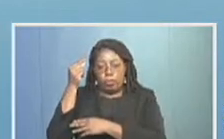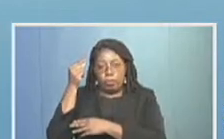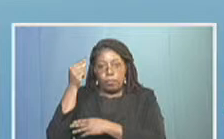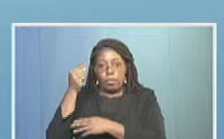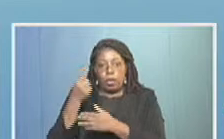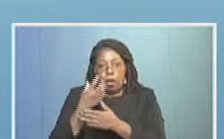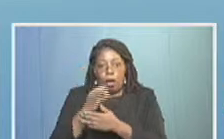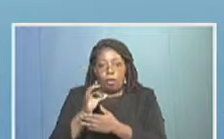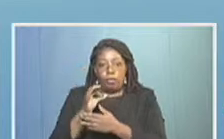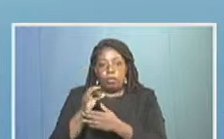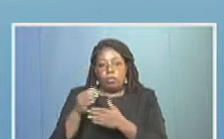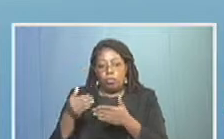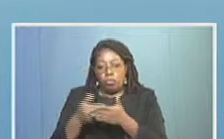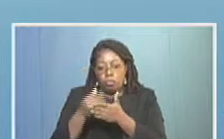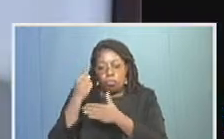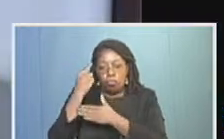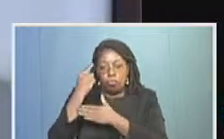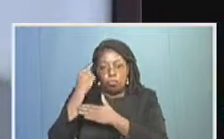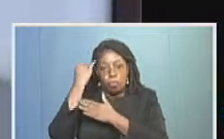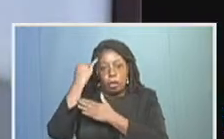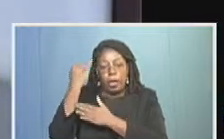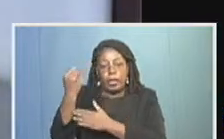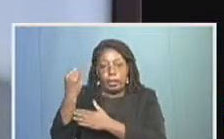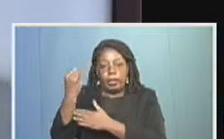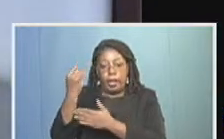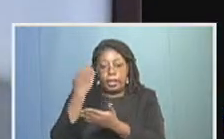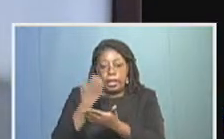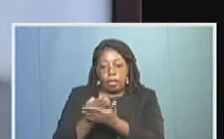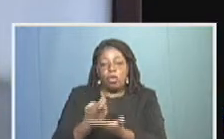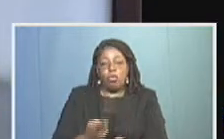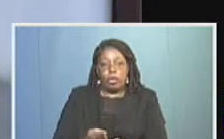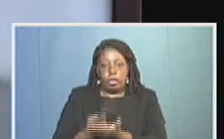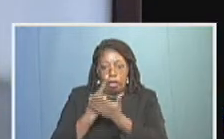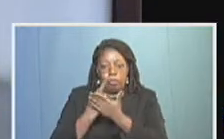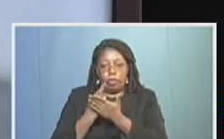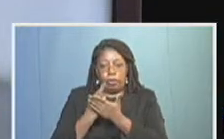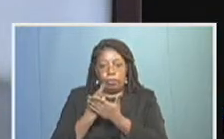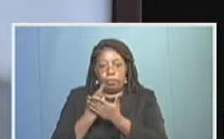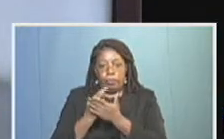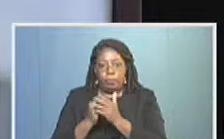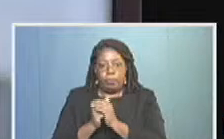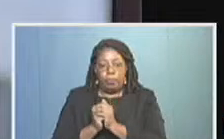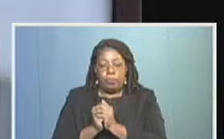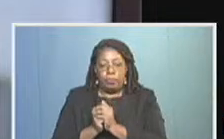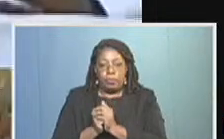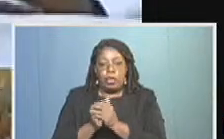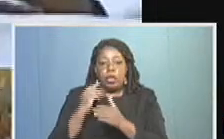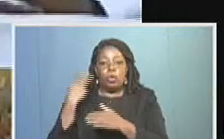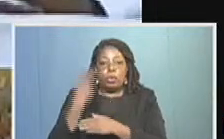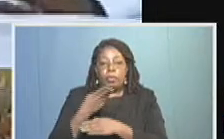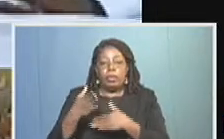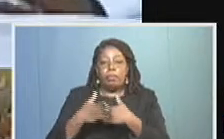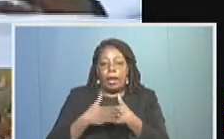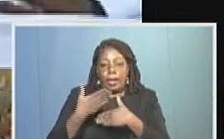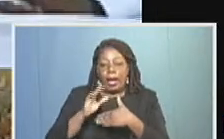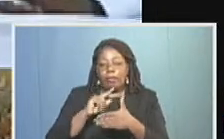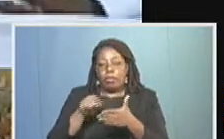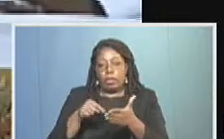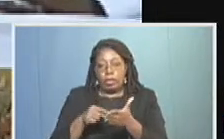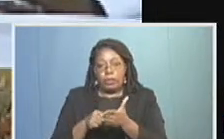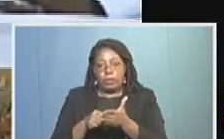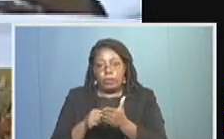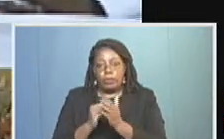of the country's economic recovery and the Anglican head candid on national issues. We'll be back right after